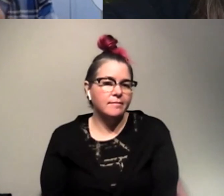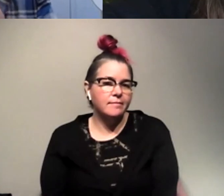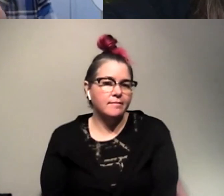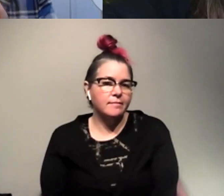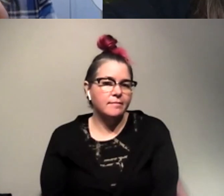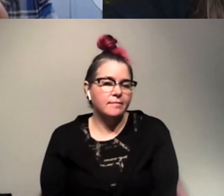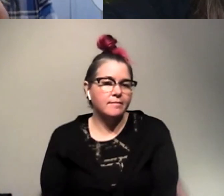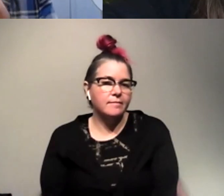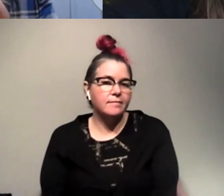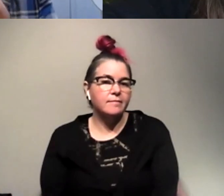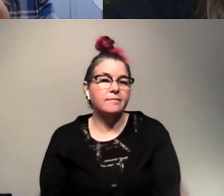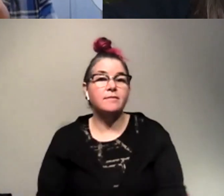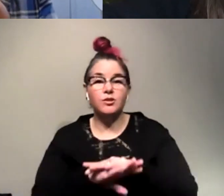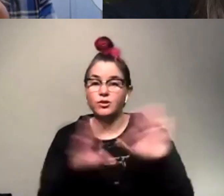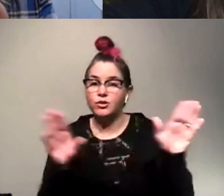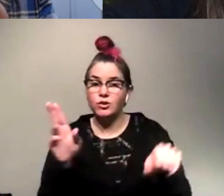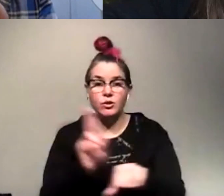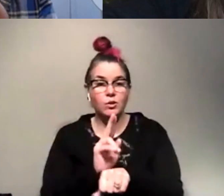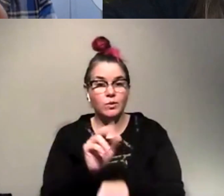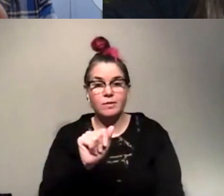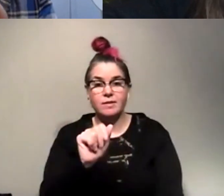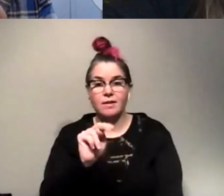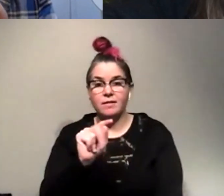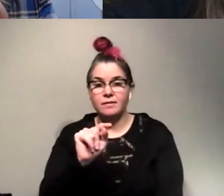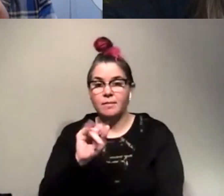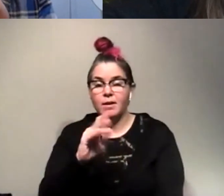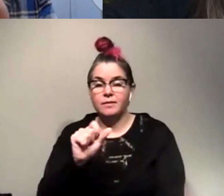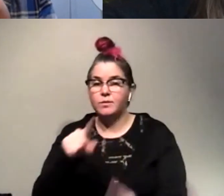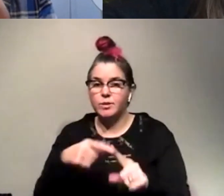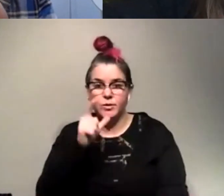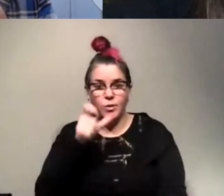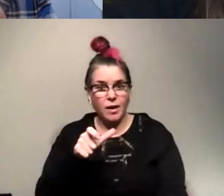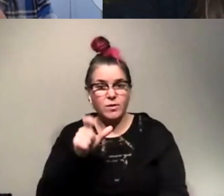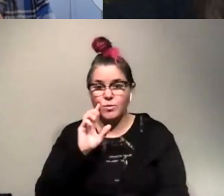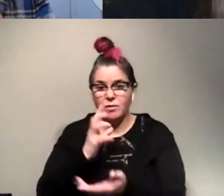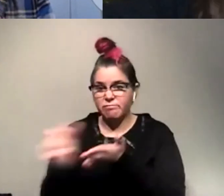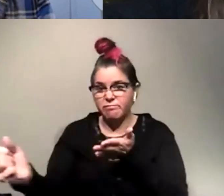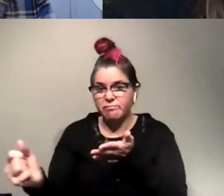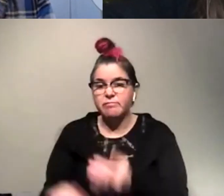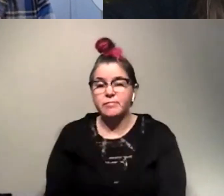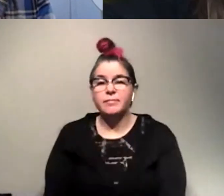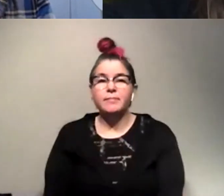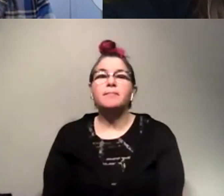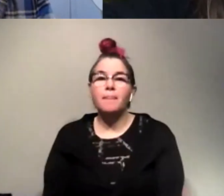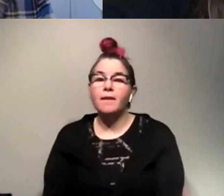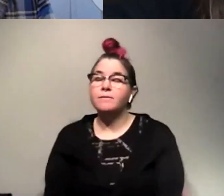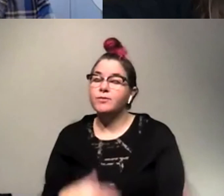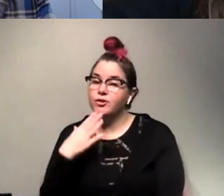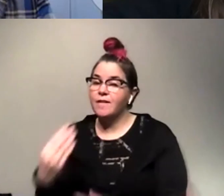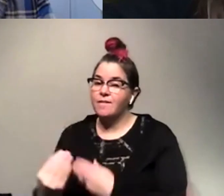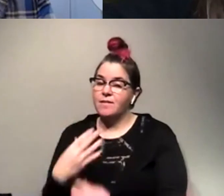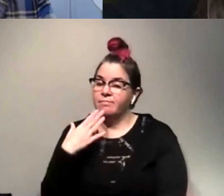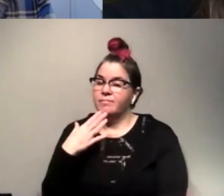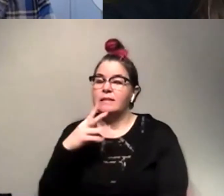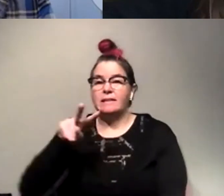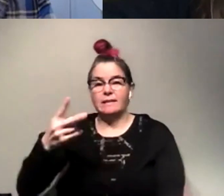Don't use antibiotics when you don't have to, because they'll run out. Awesome. Great advice. And the second